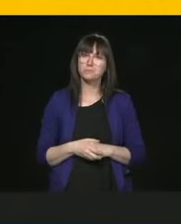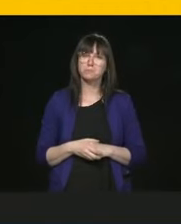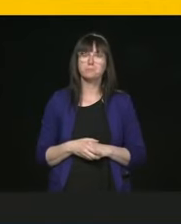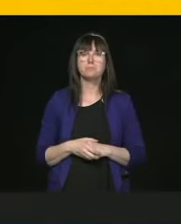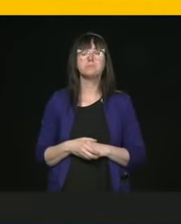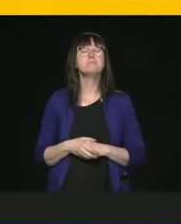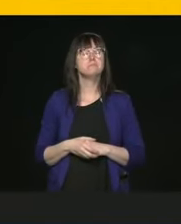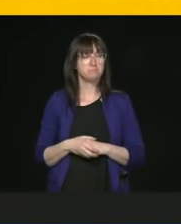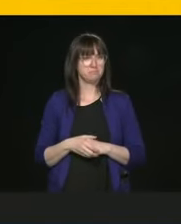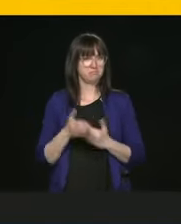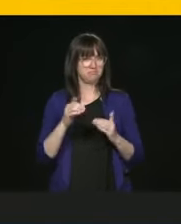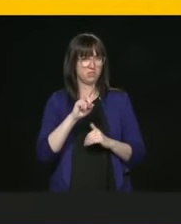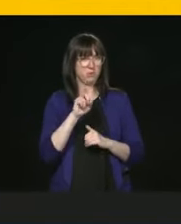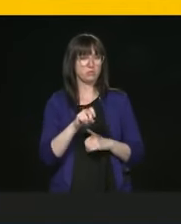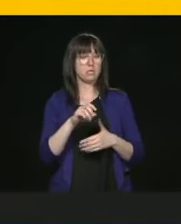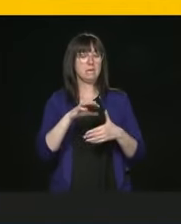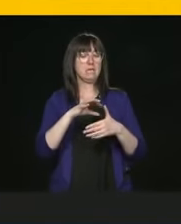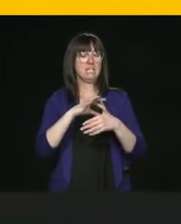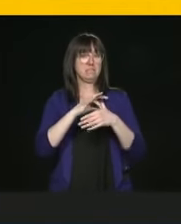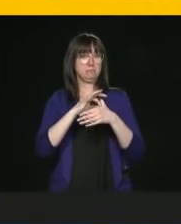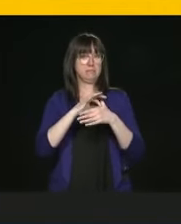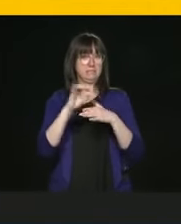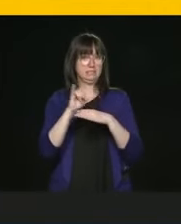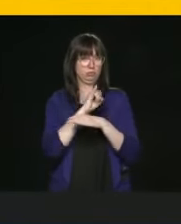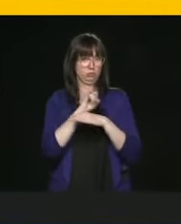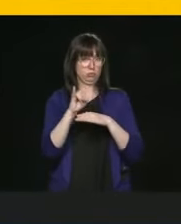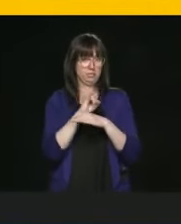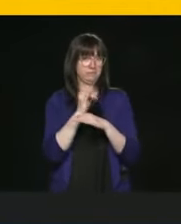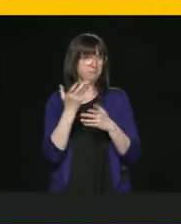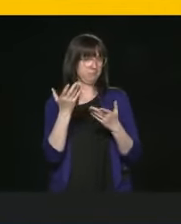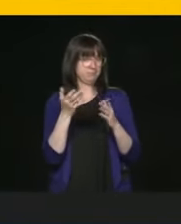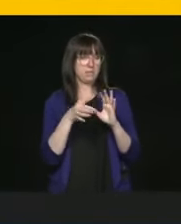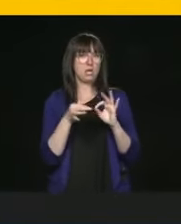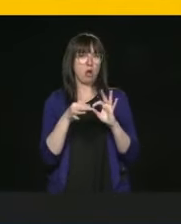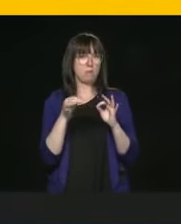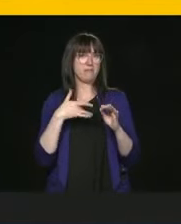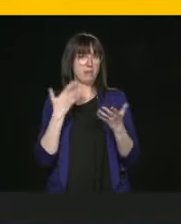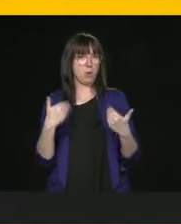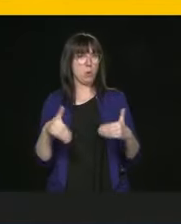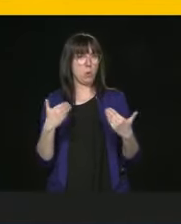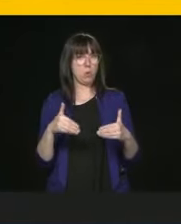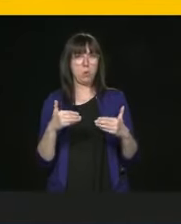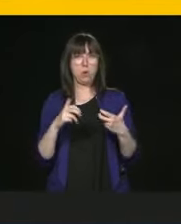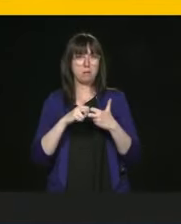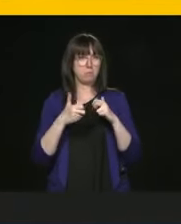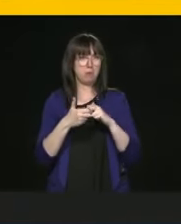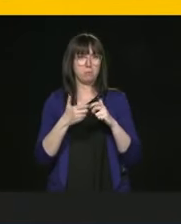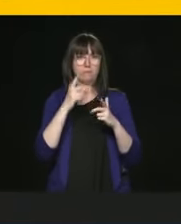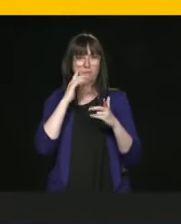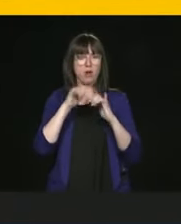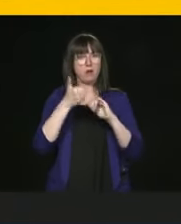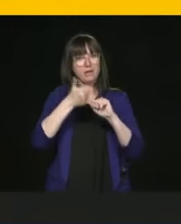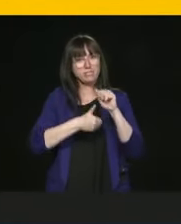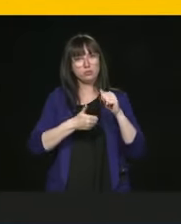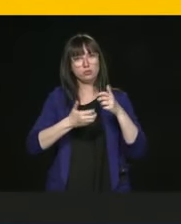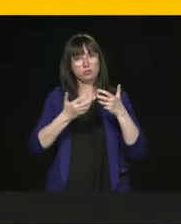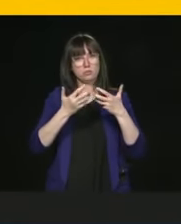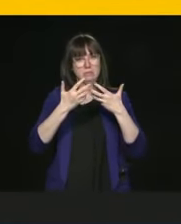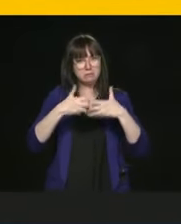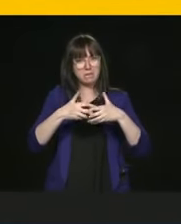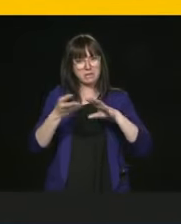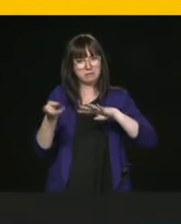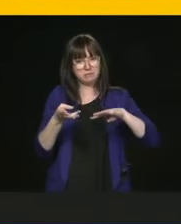The Canadian meat industry is saying it is facing a crisis as processing plants have to close or slow production